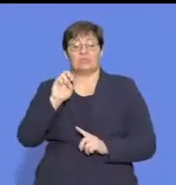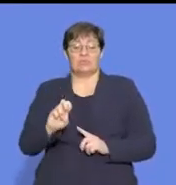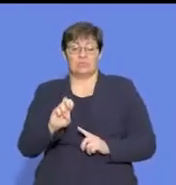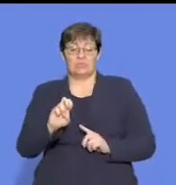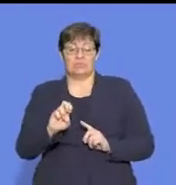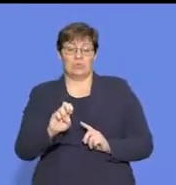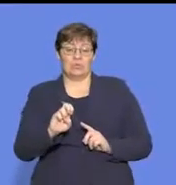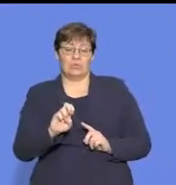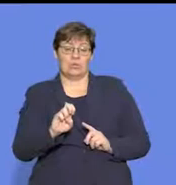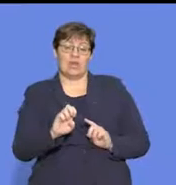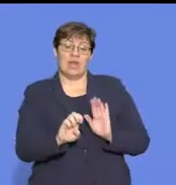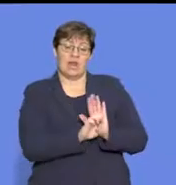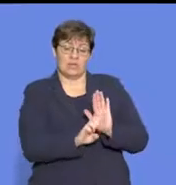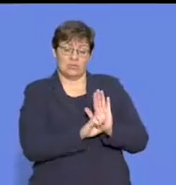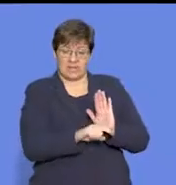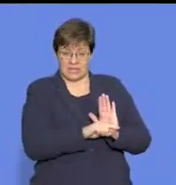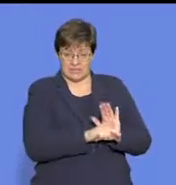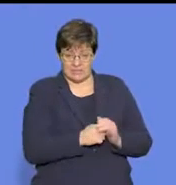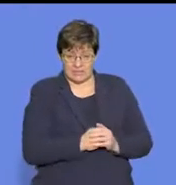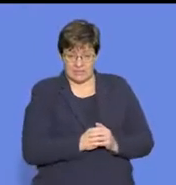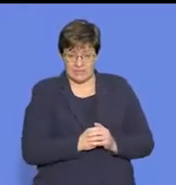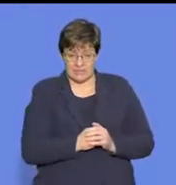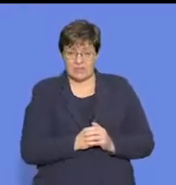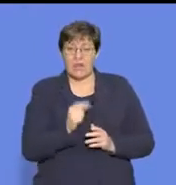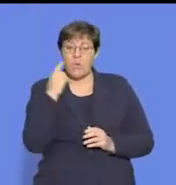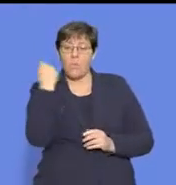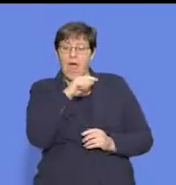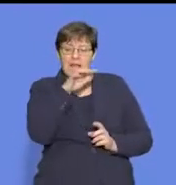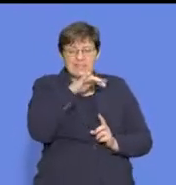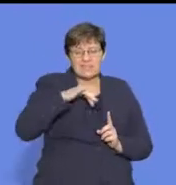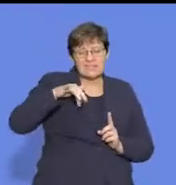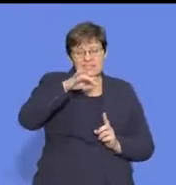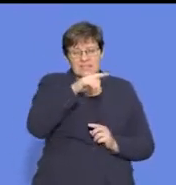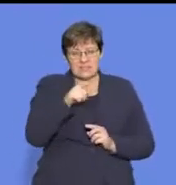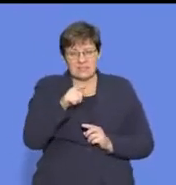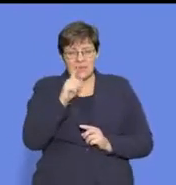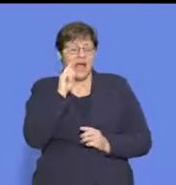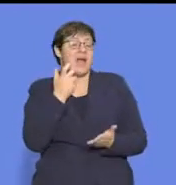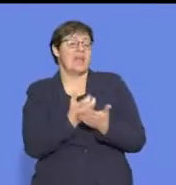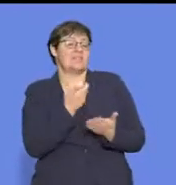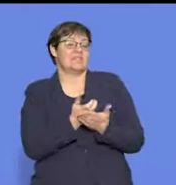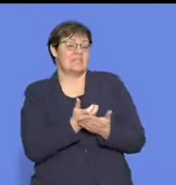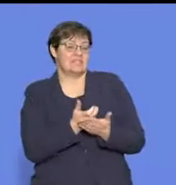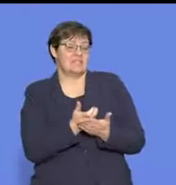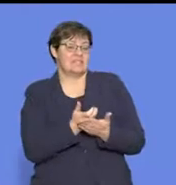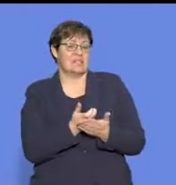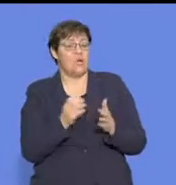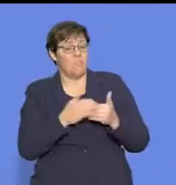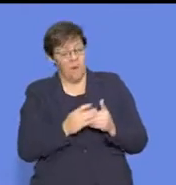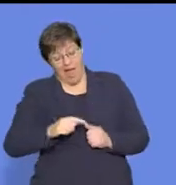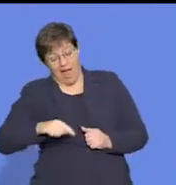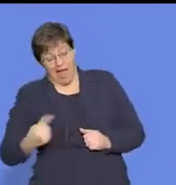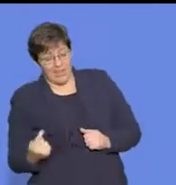plus 2 electrons. And this solution, that white stuff that you're seeing there, is actually the evidence